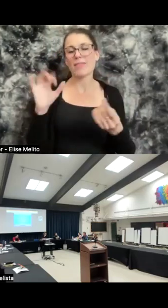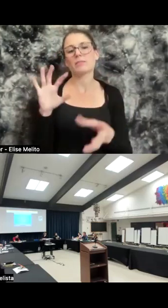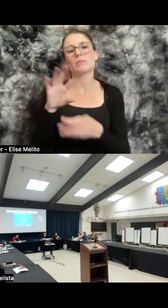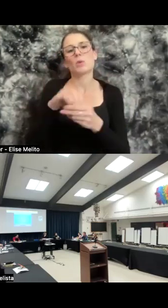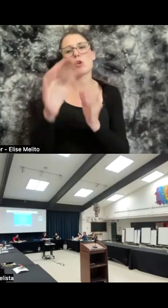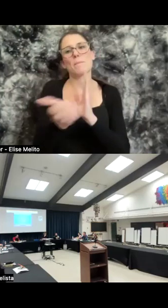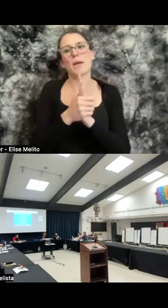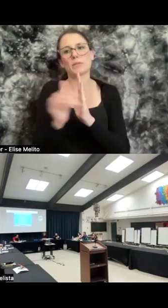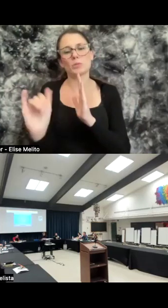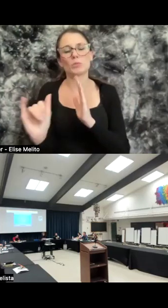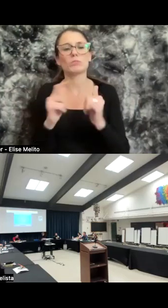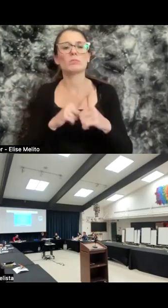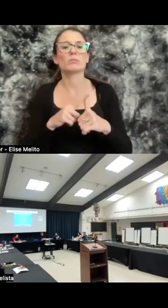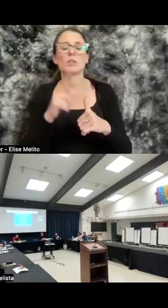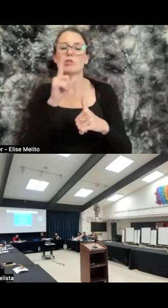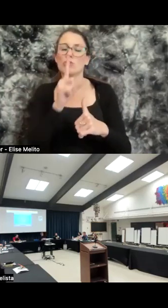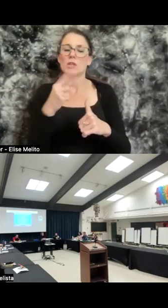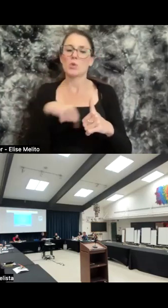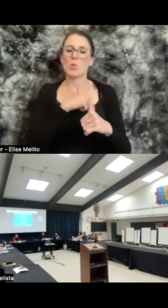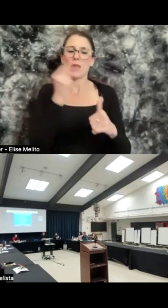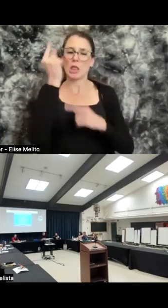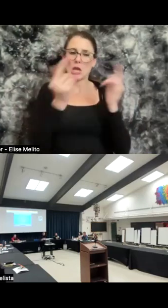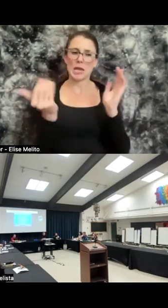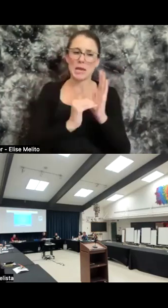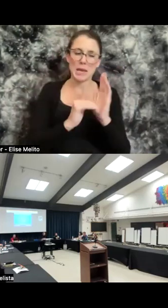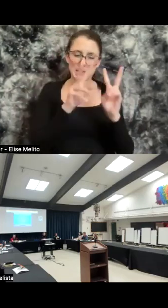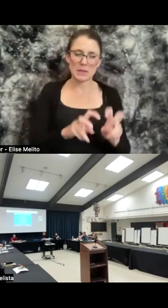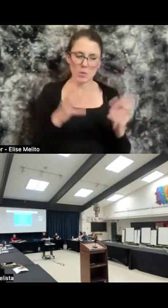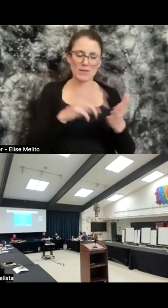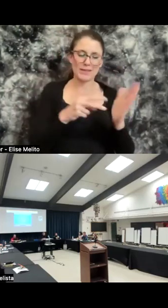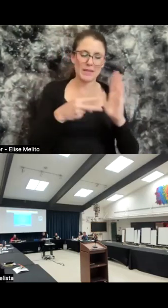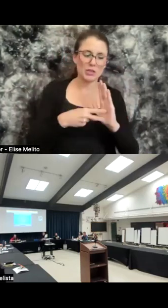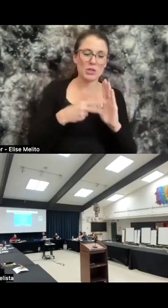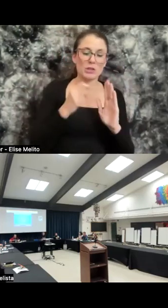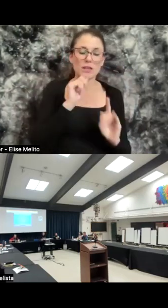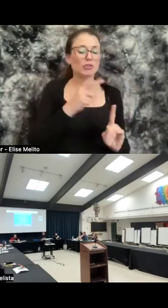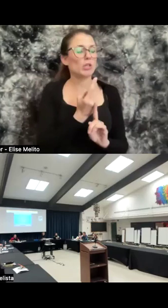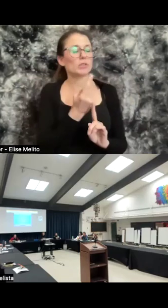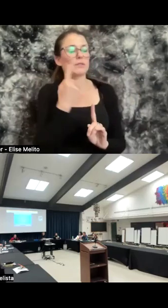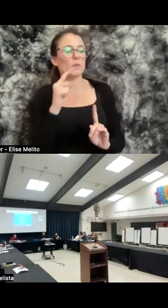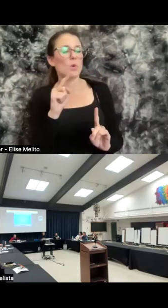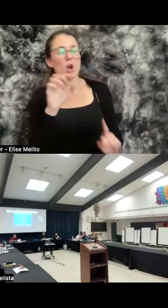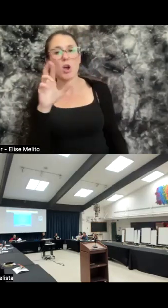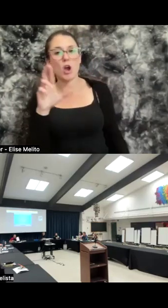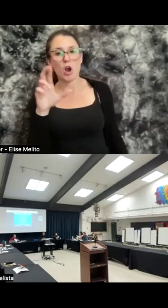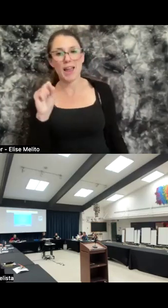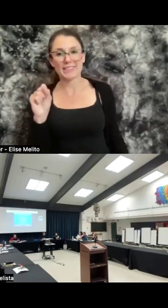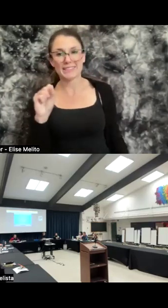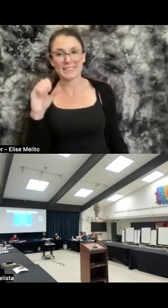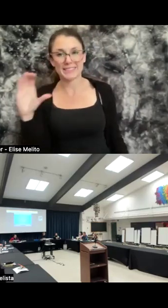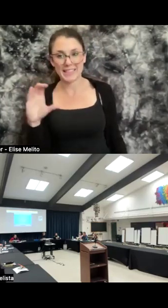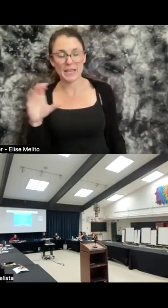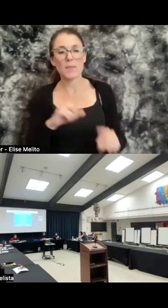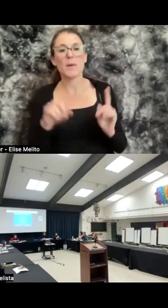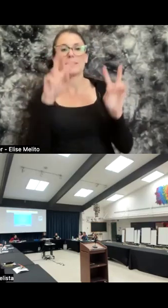packets, is we've rethought the definition, not only of our SSC, but of Title I